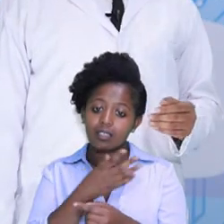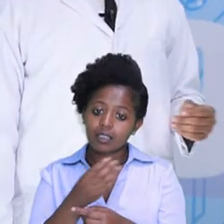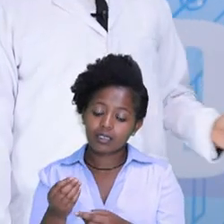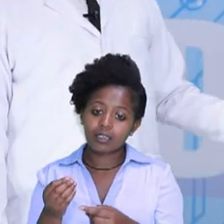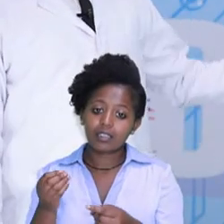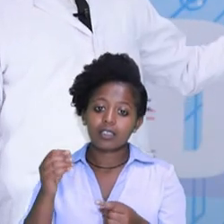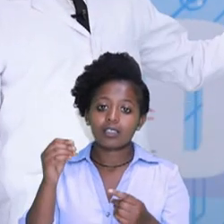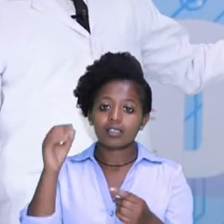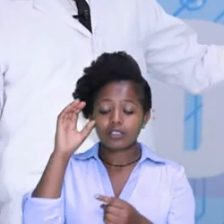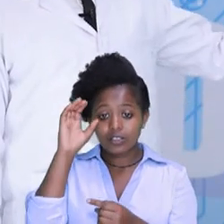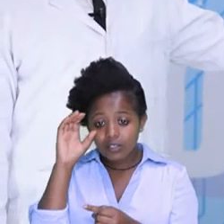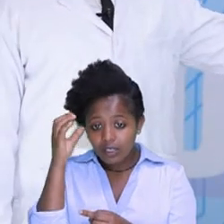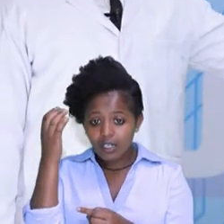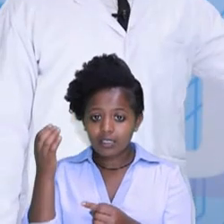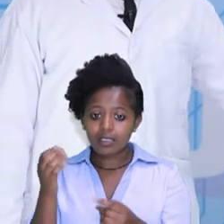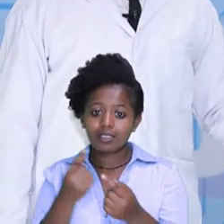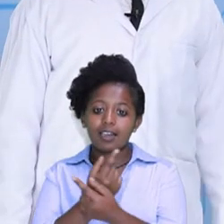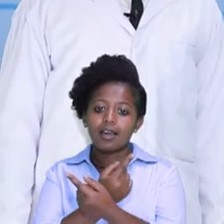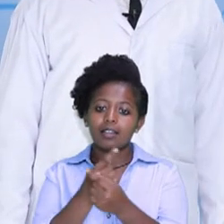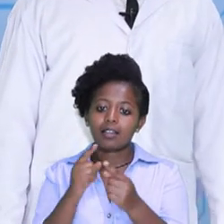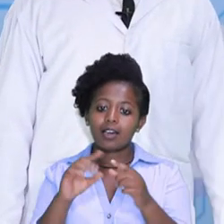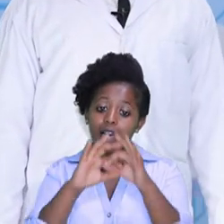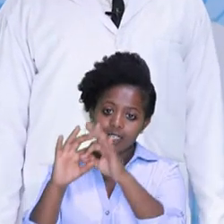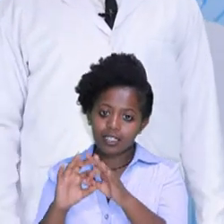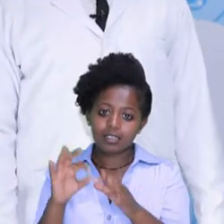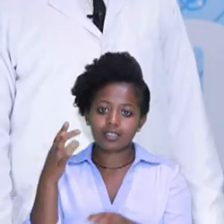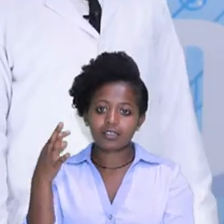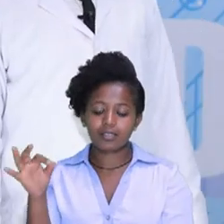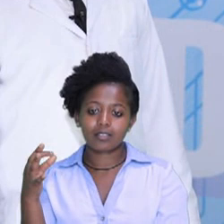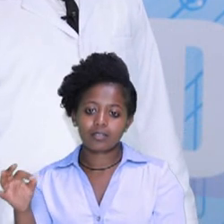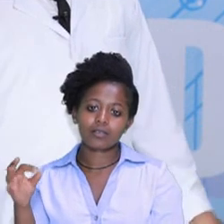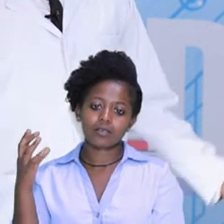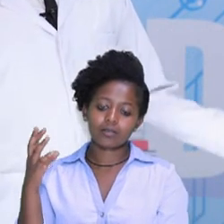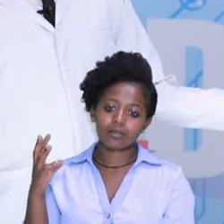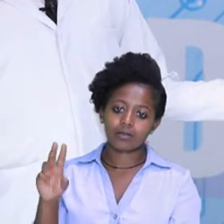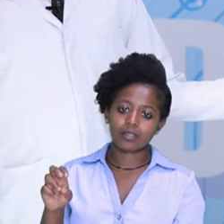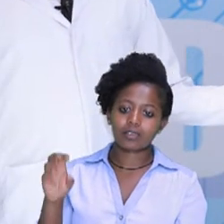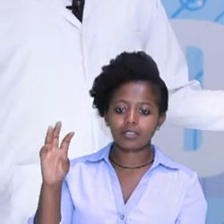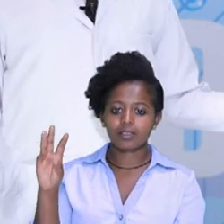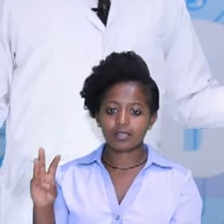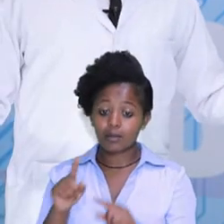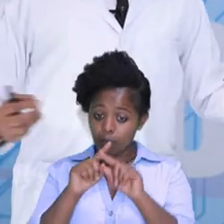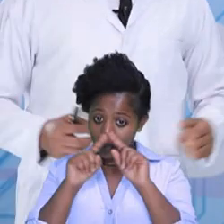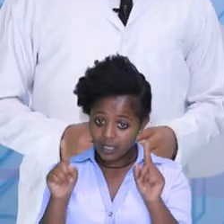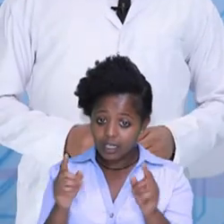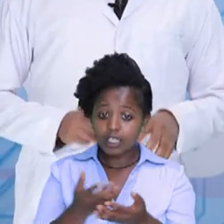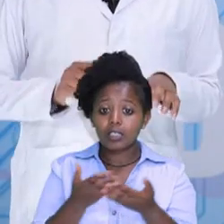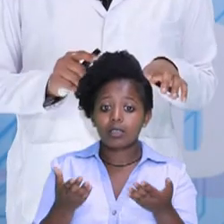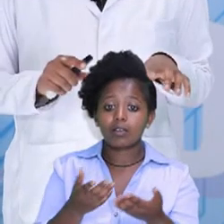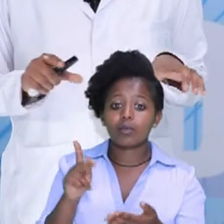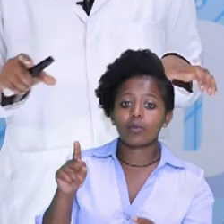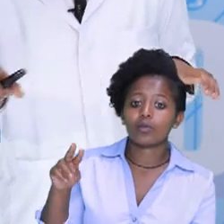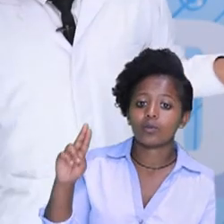Party of China took power in alliance since 1926. But the Kuomintang was